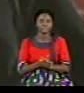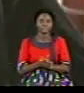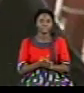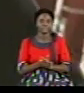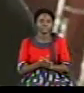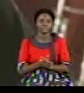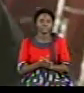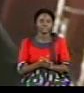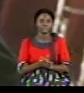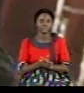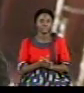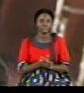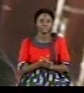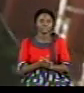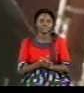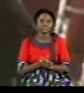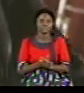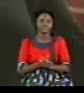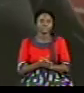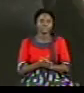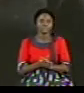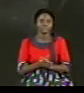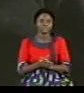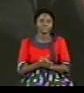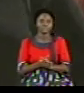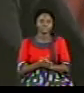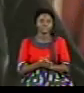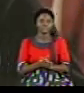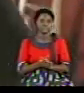Bamna, Alale me wane bane.